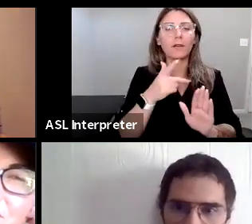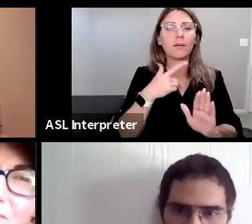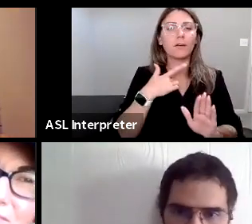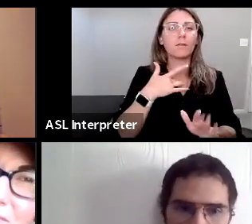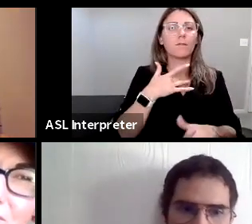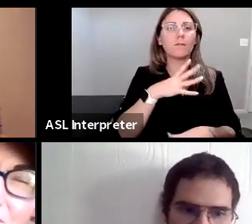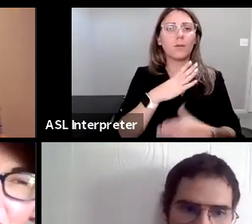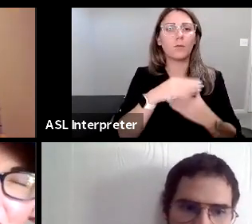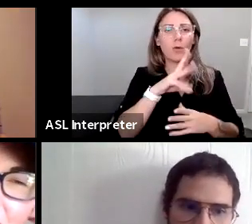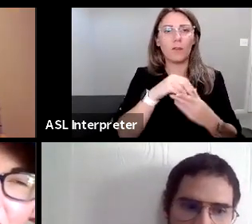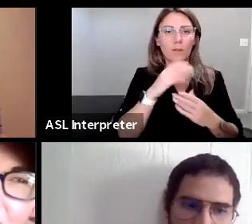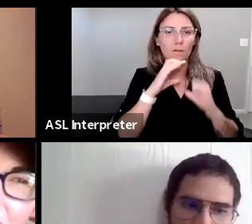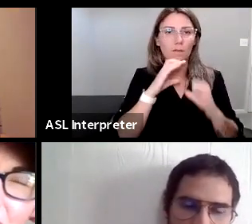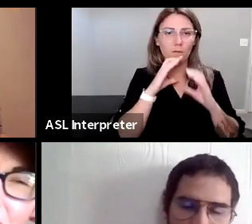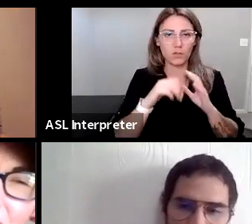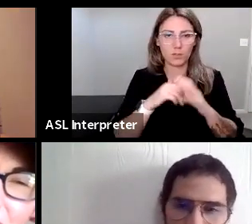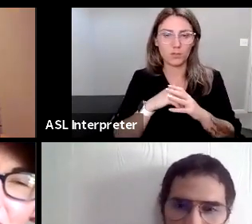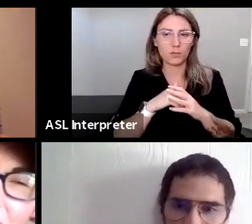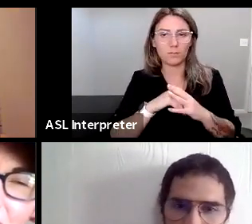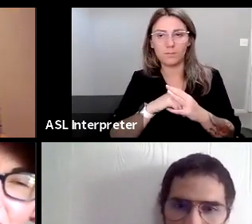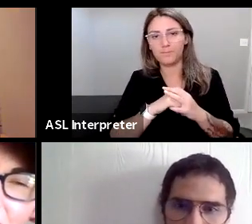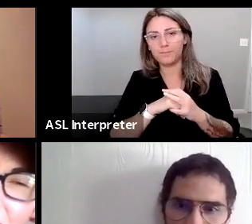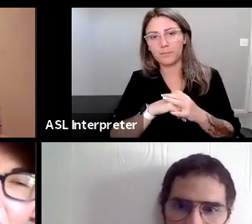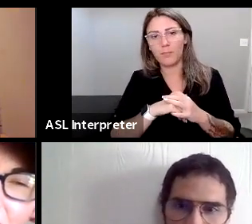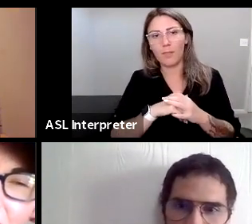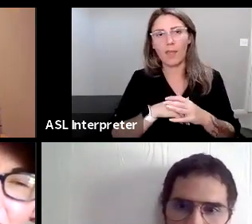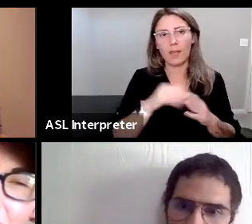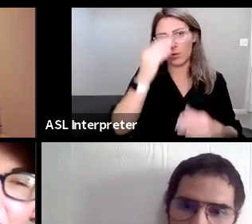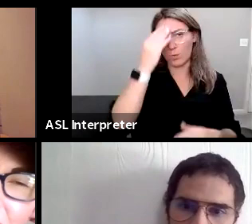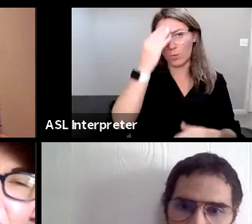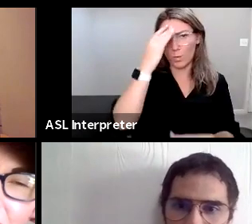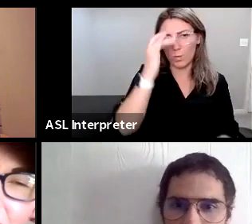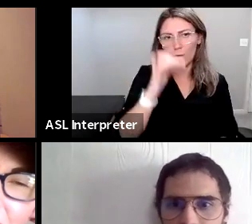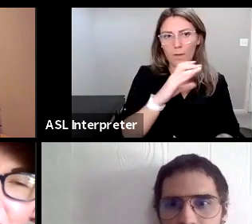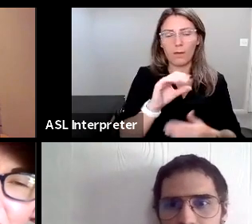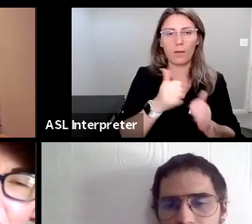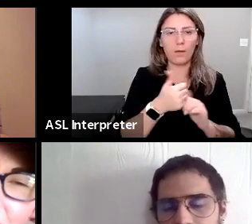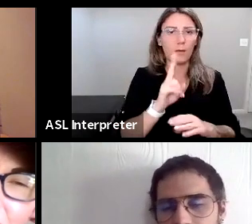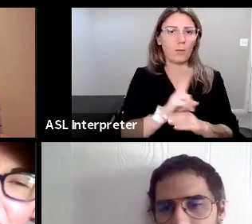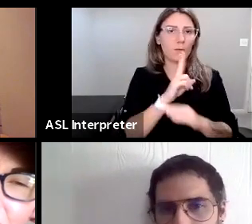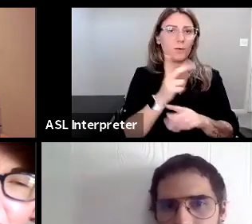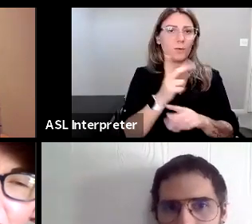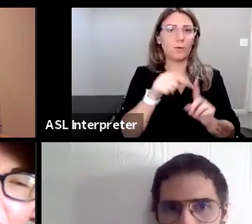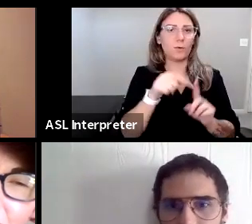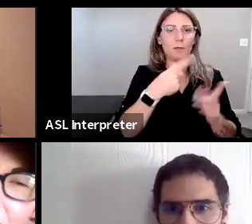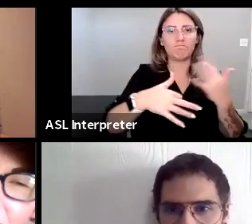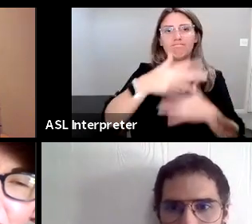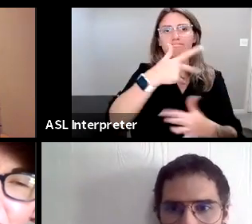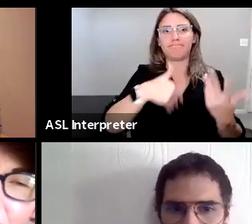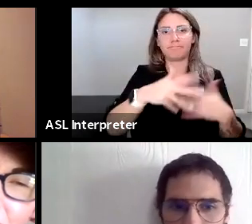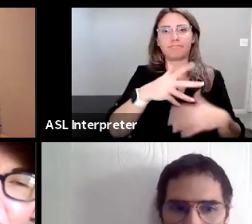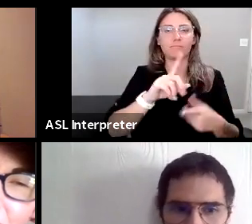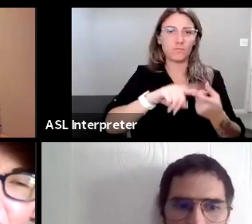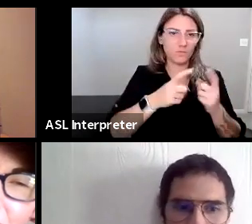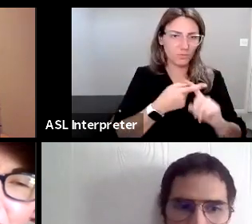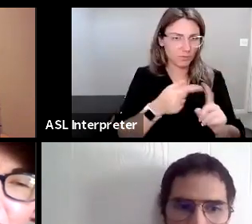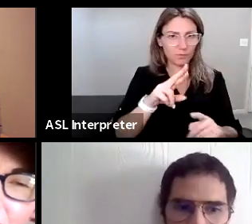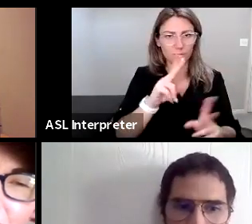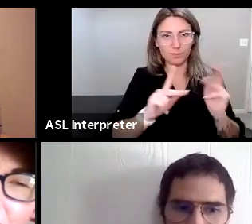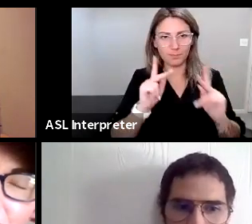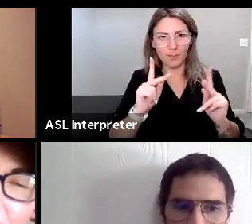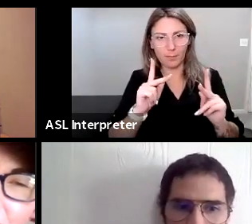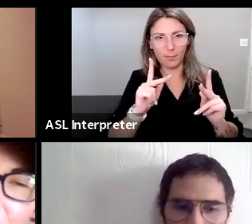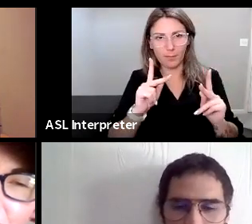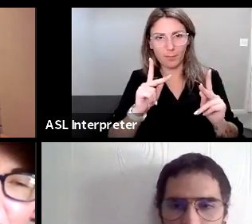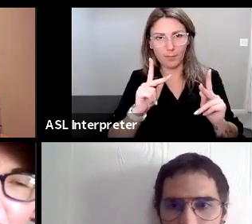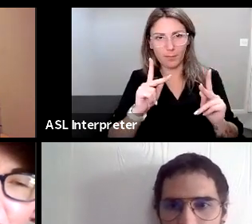the conversation, and it's kind of being aware of that and how you use it when you're around friends or people that